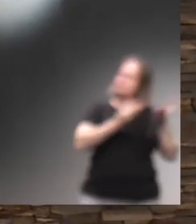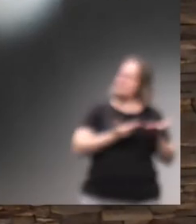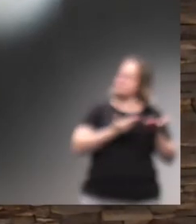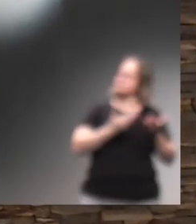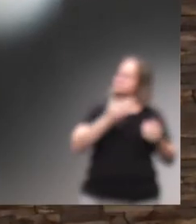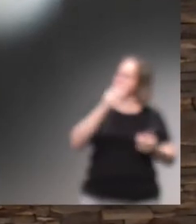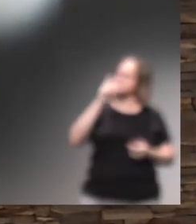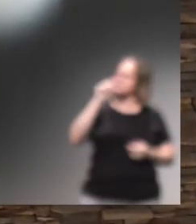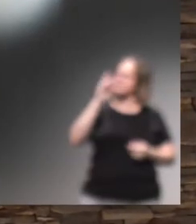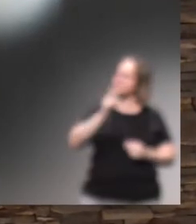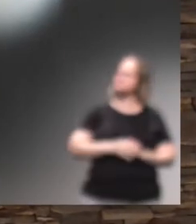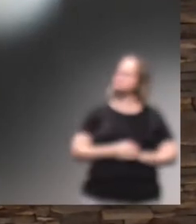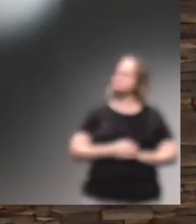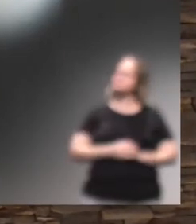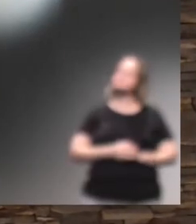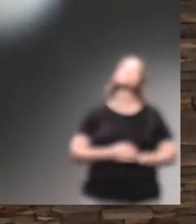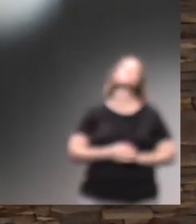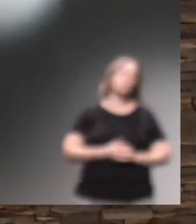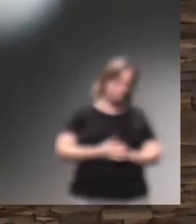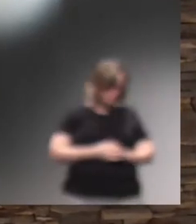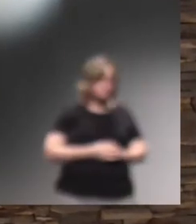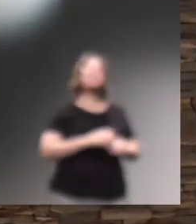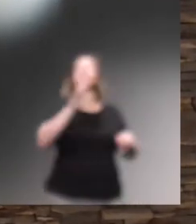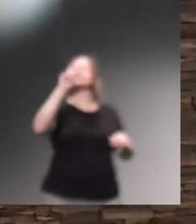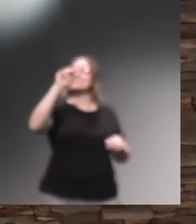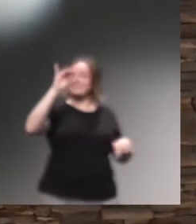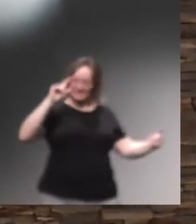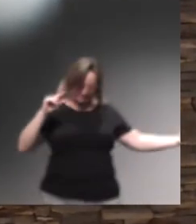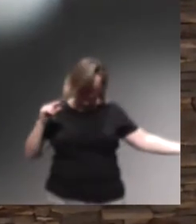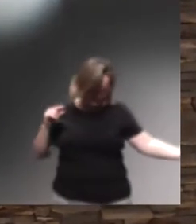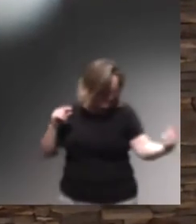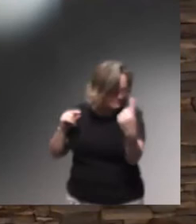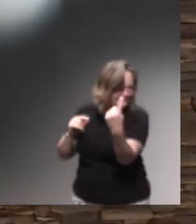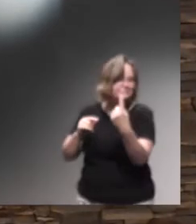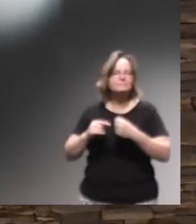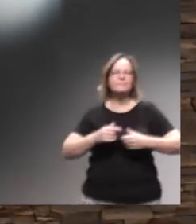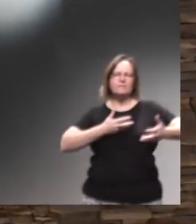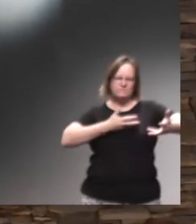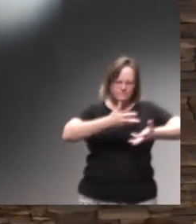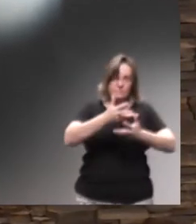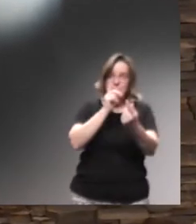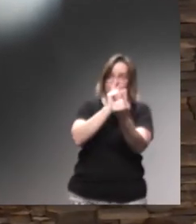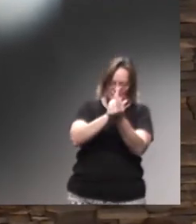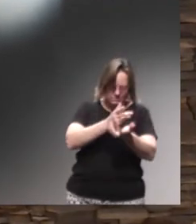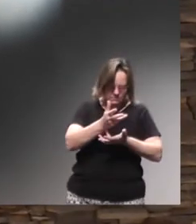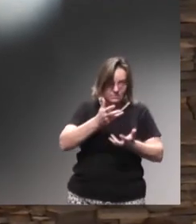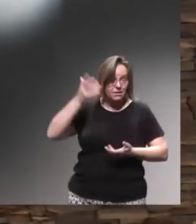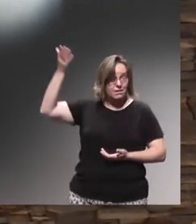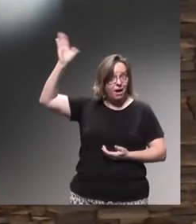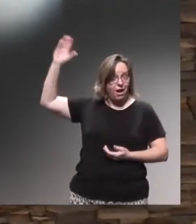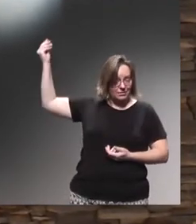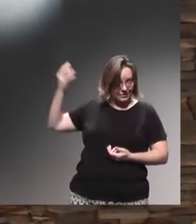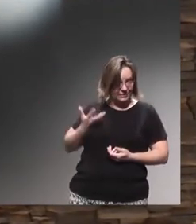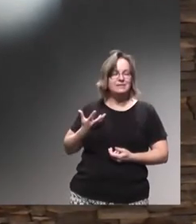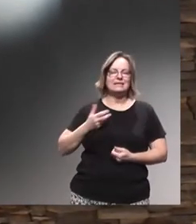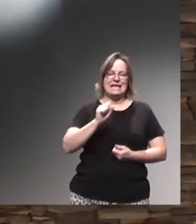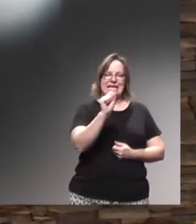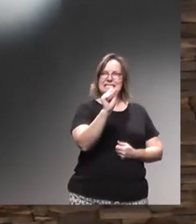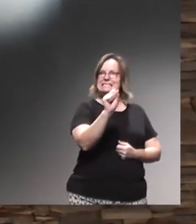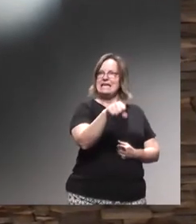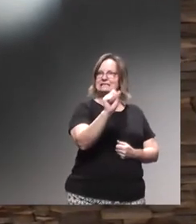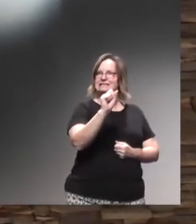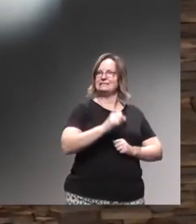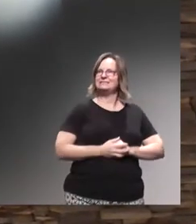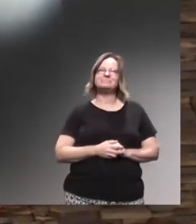When Samuel meets David, God says, yes, this is him. I know him by his